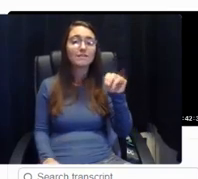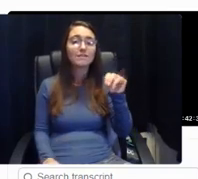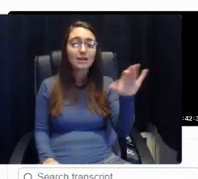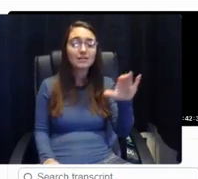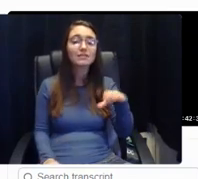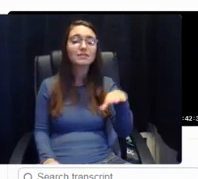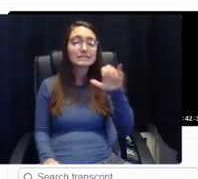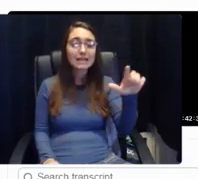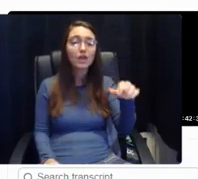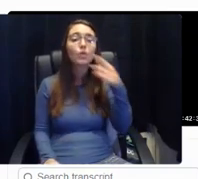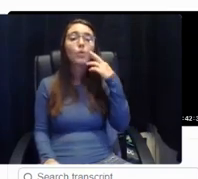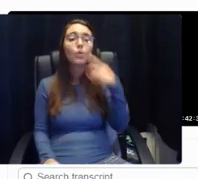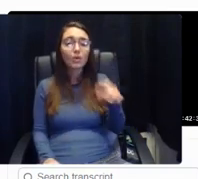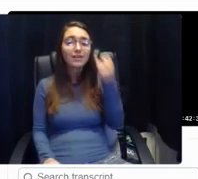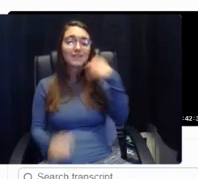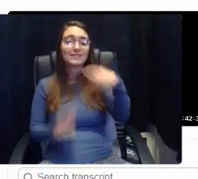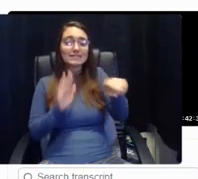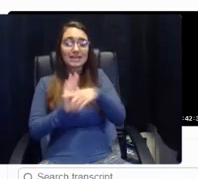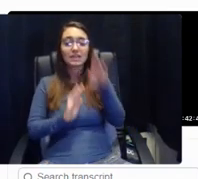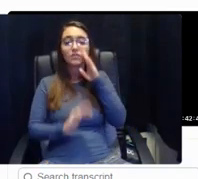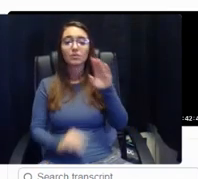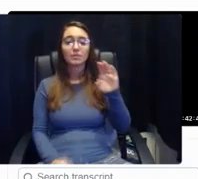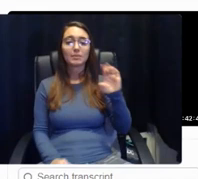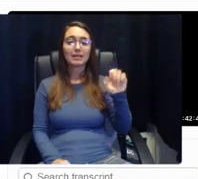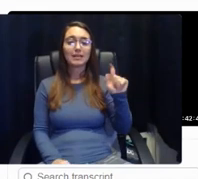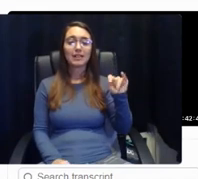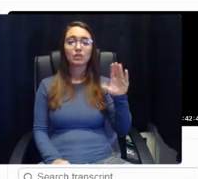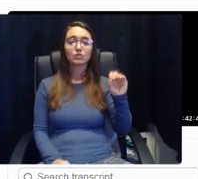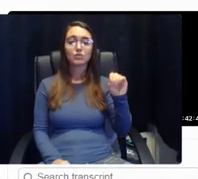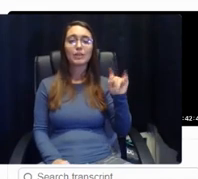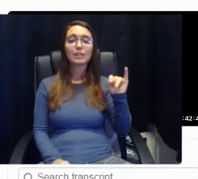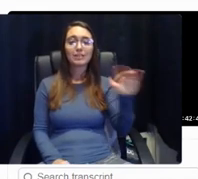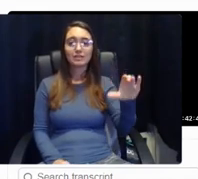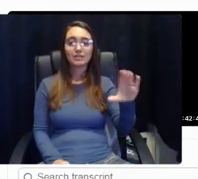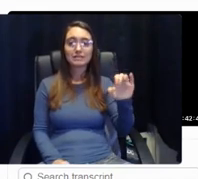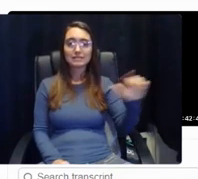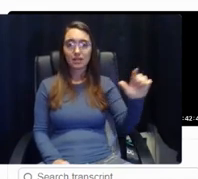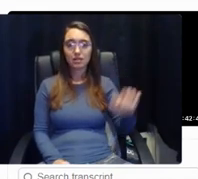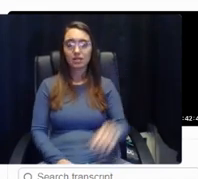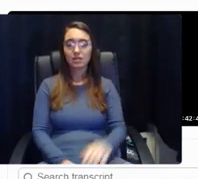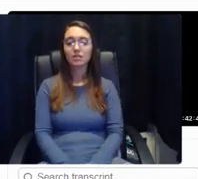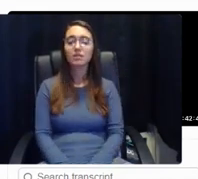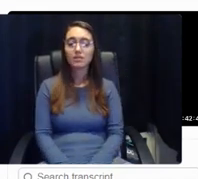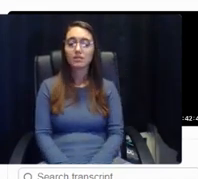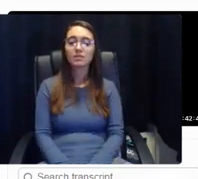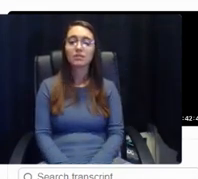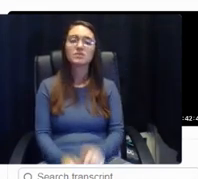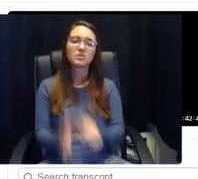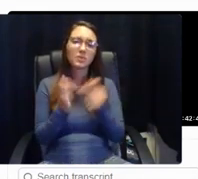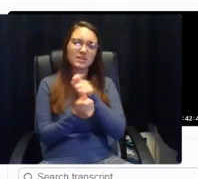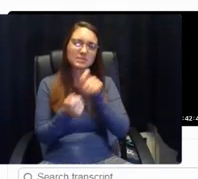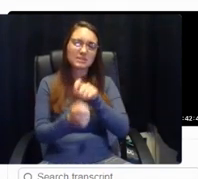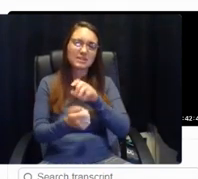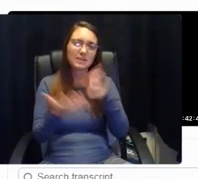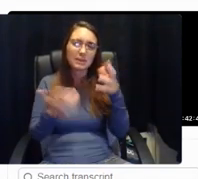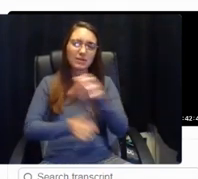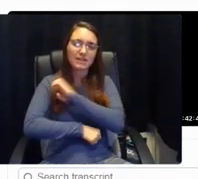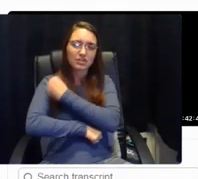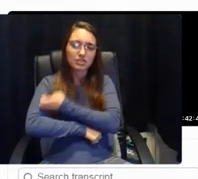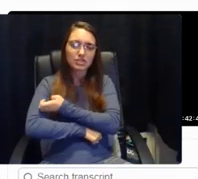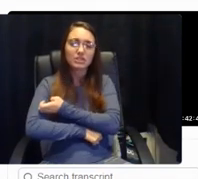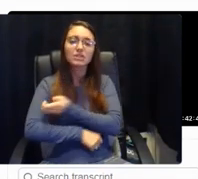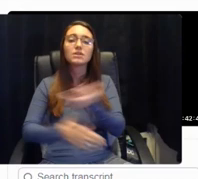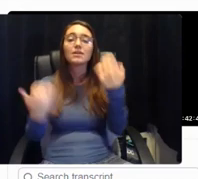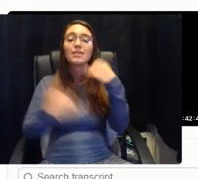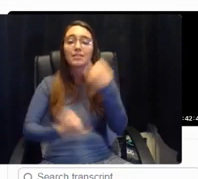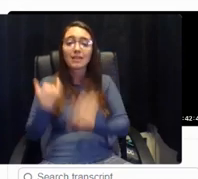electrolytic cell require energy to carry out those kind of specific reaction. Finally, if two half